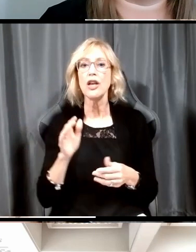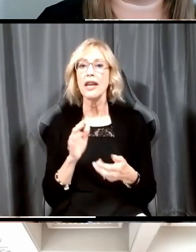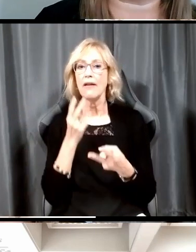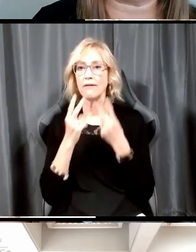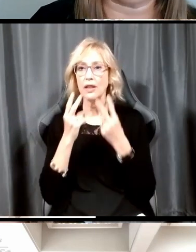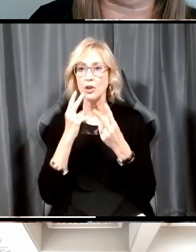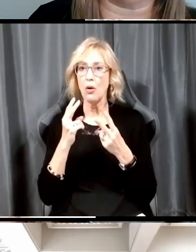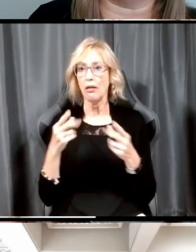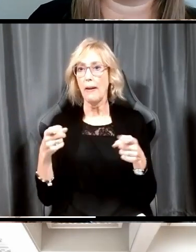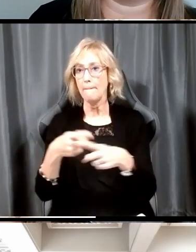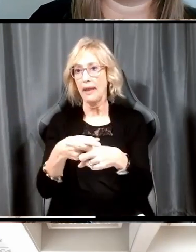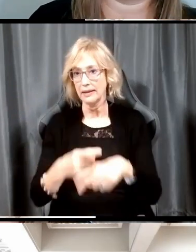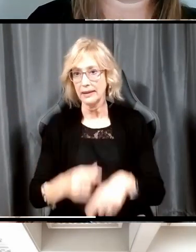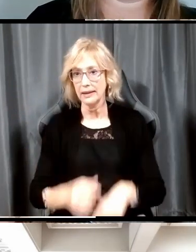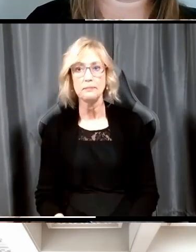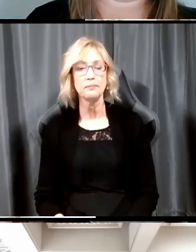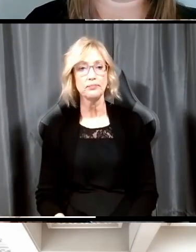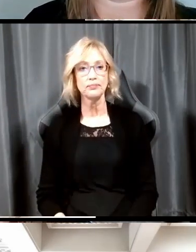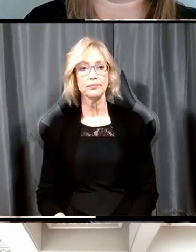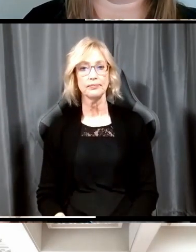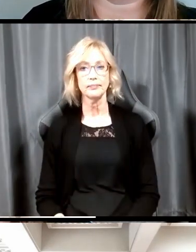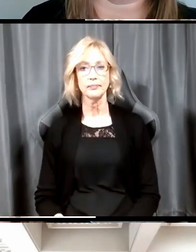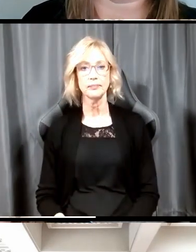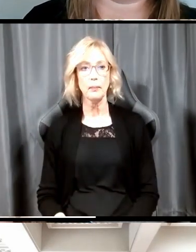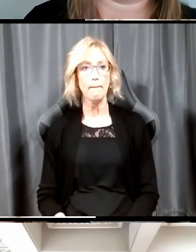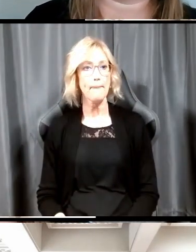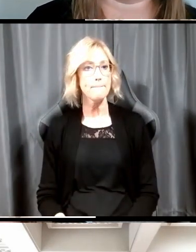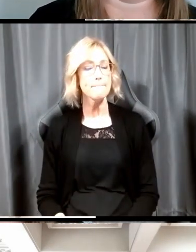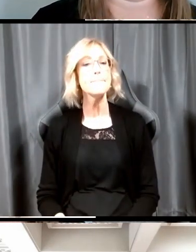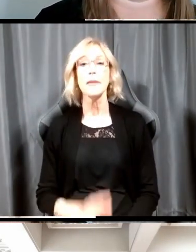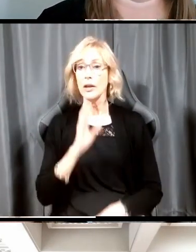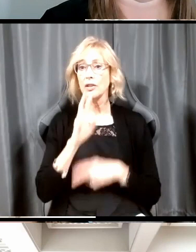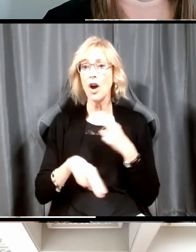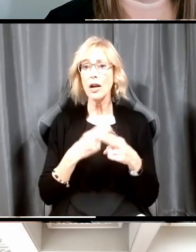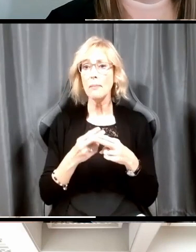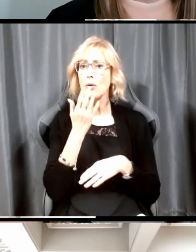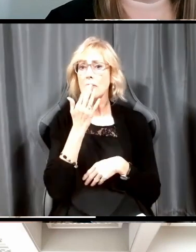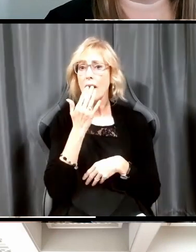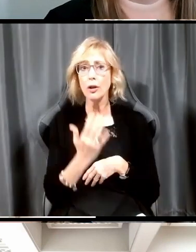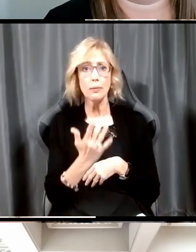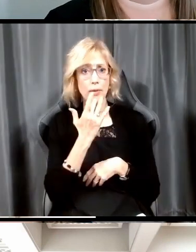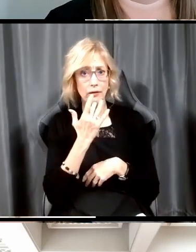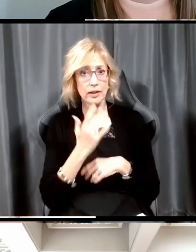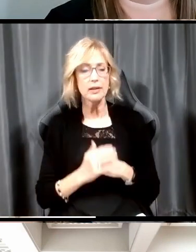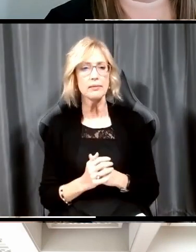complexity. Next slide. So when we talk about color preference,